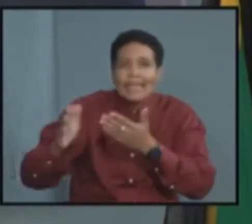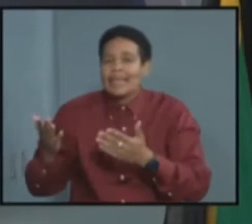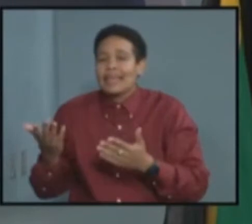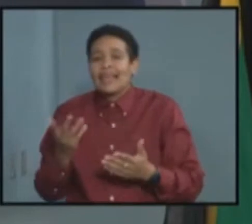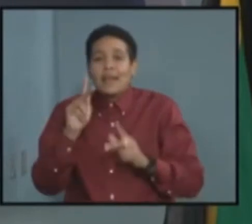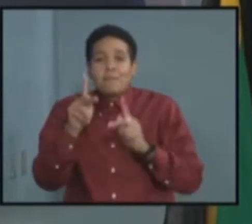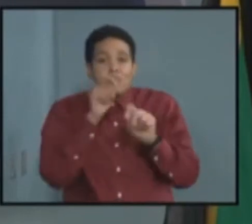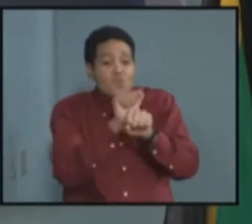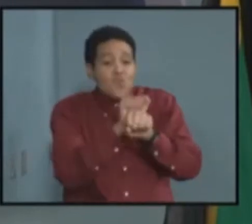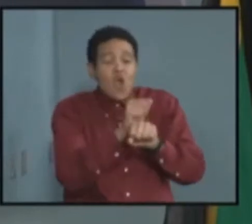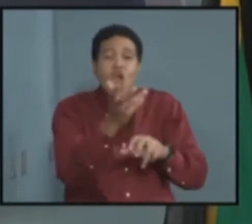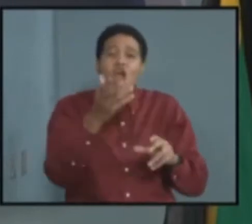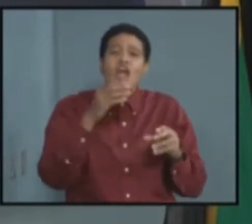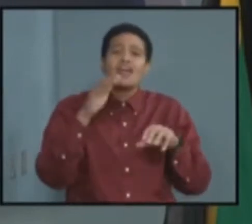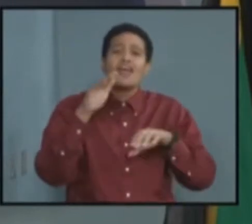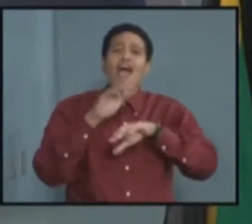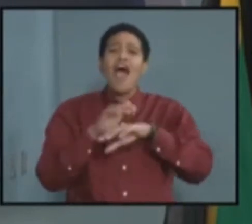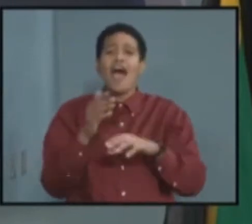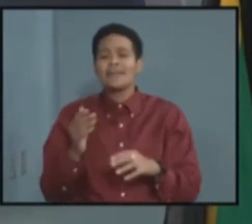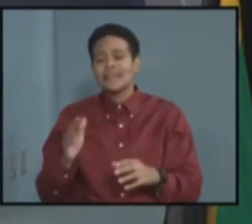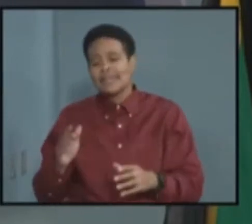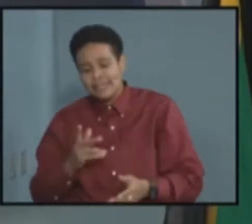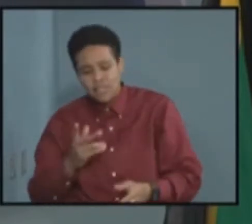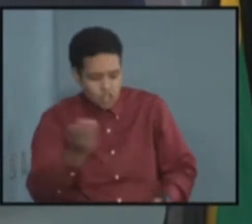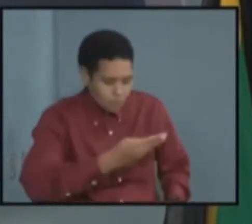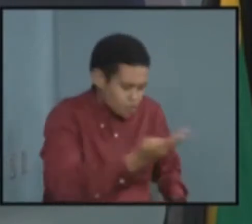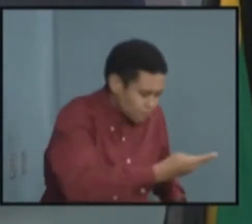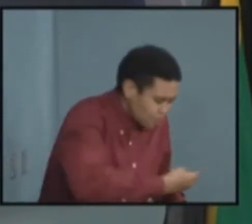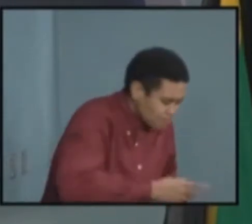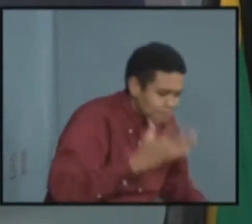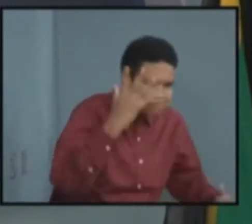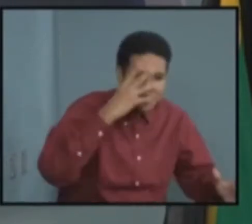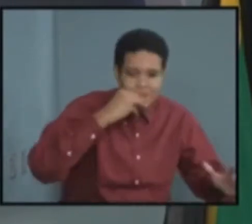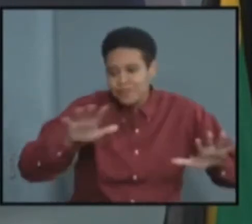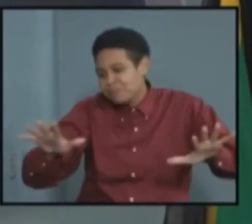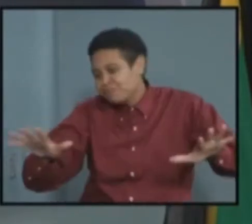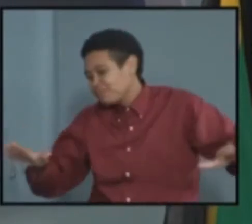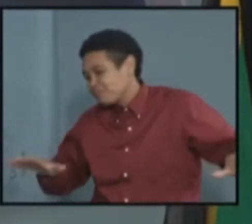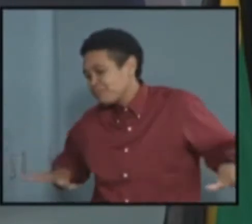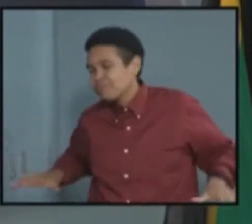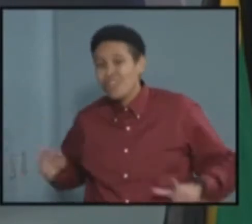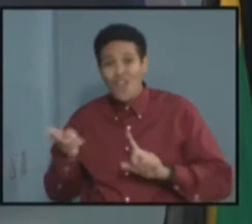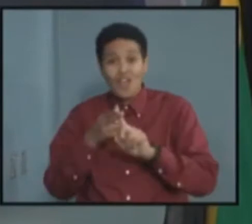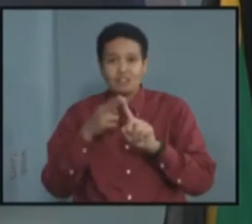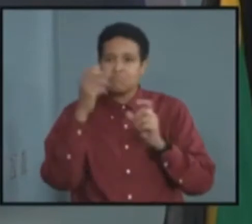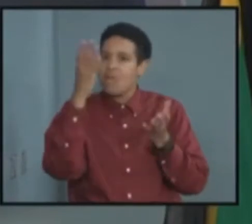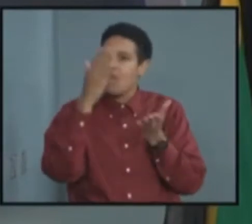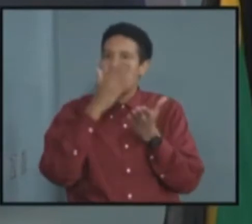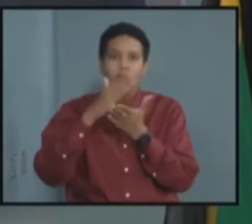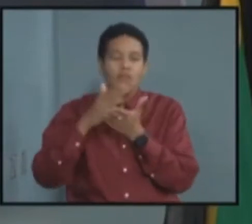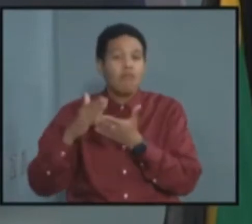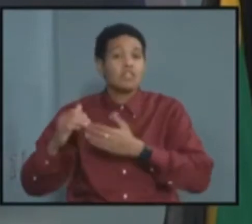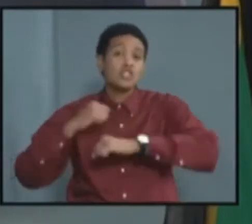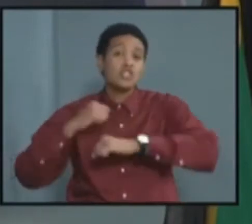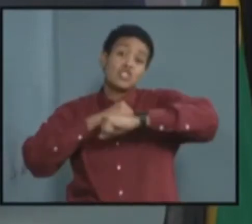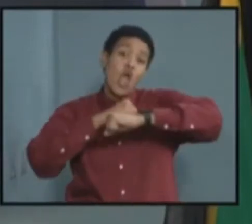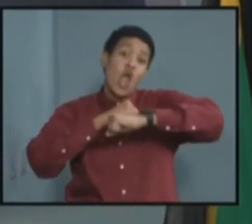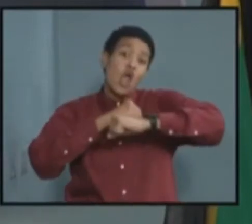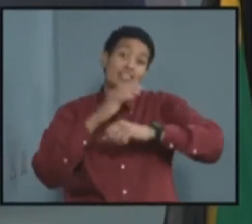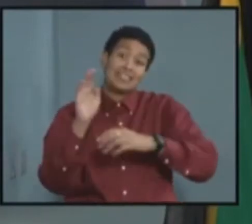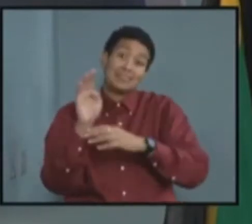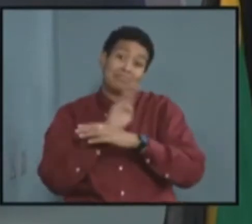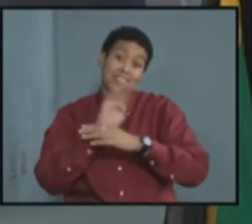work on landscapes of hotels. We're seeing a lot of layoffs in the security industry,